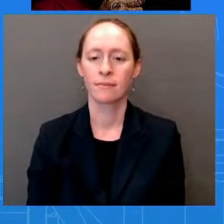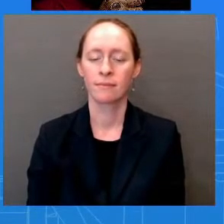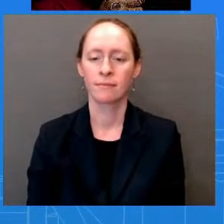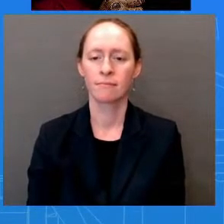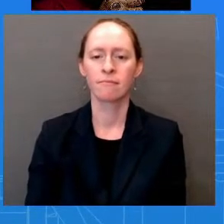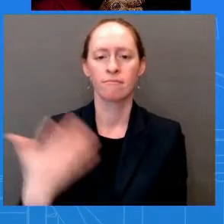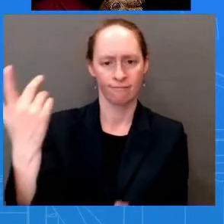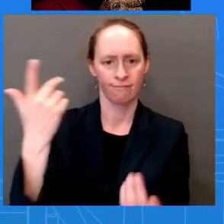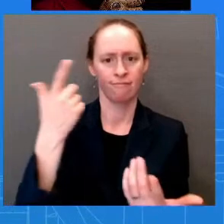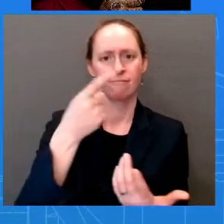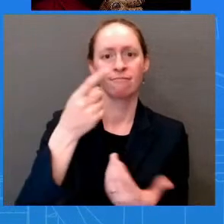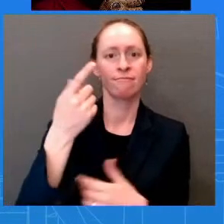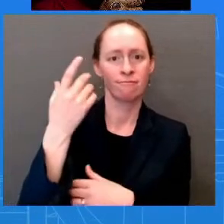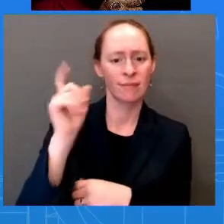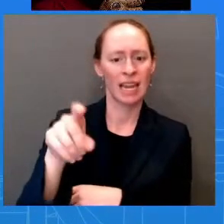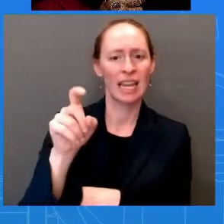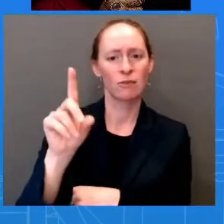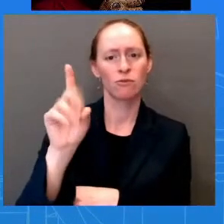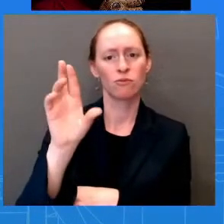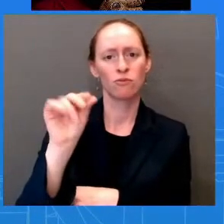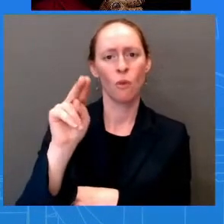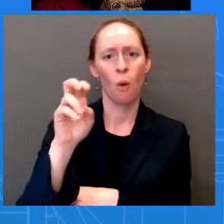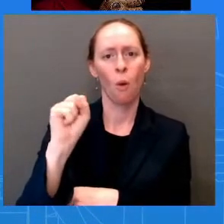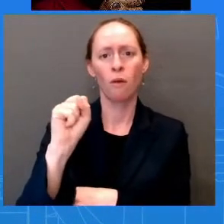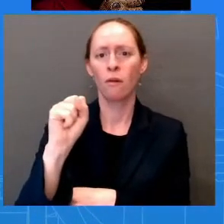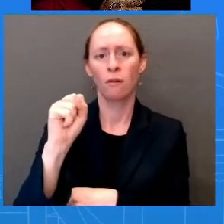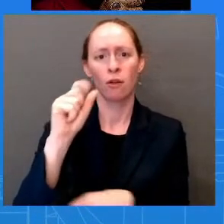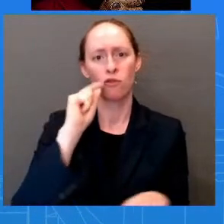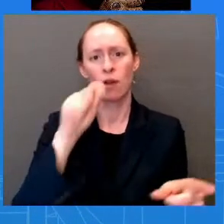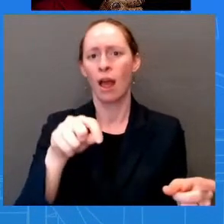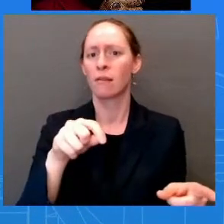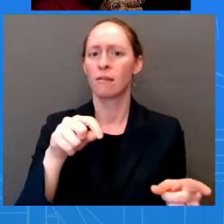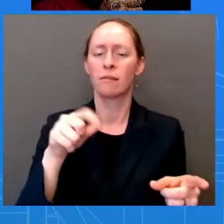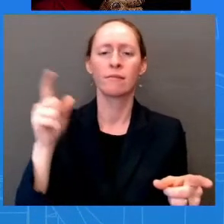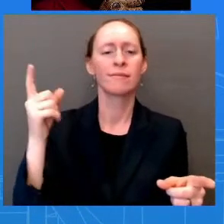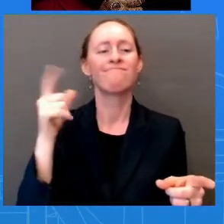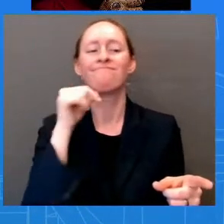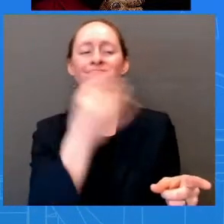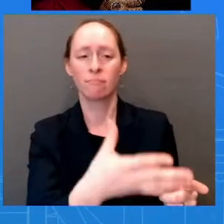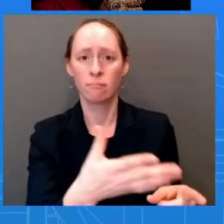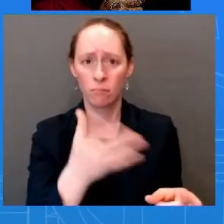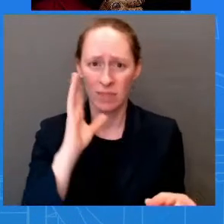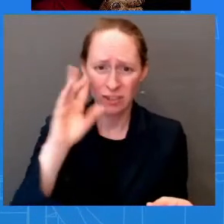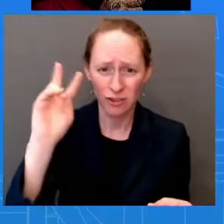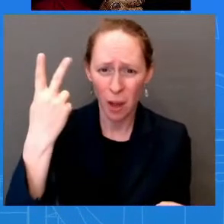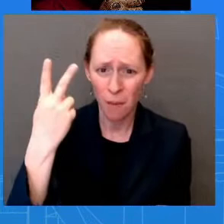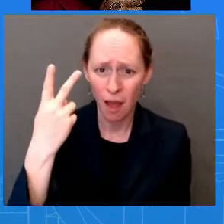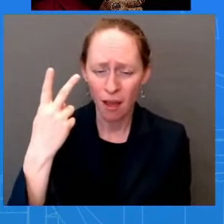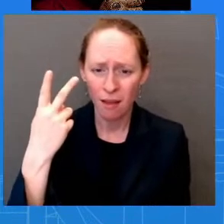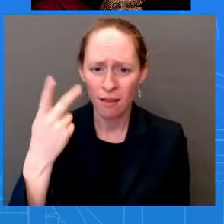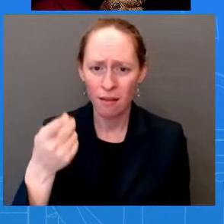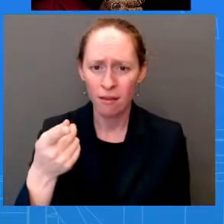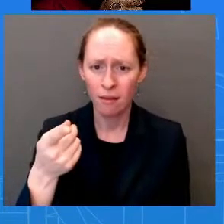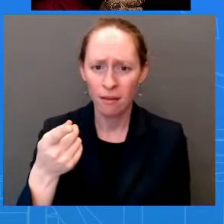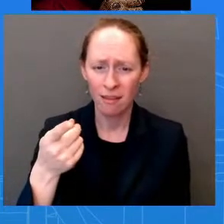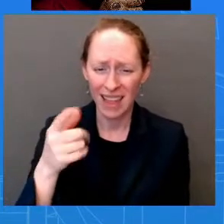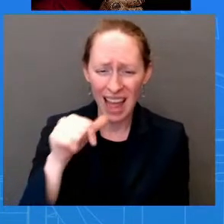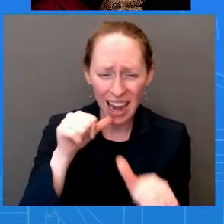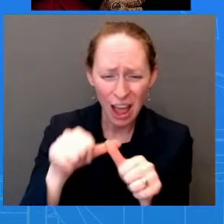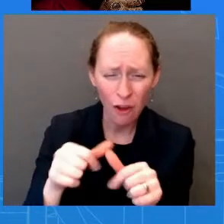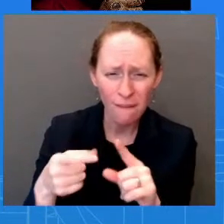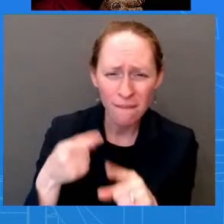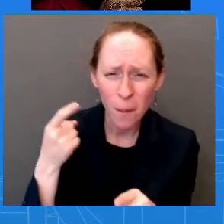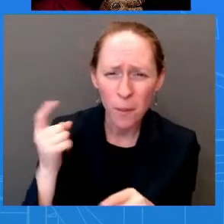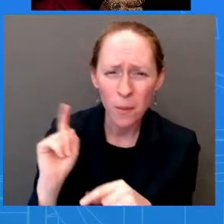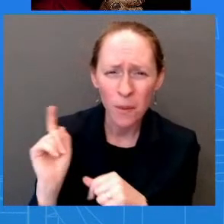reconsidering? I would have to see this as a bipartisan letter. A bipartisan group of senators have sent a letter.